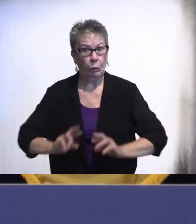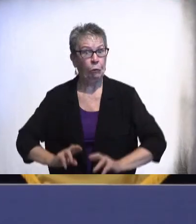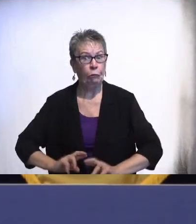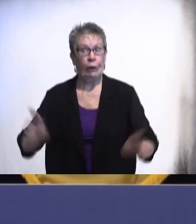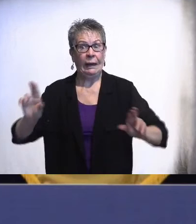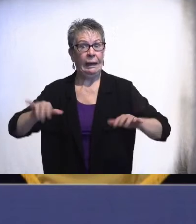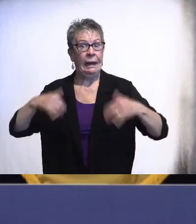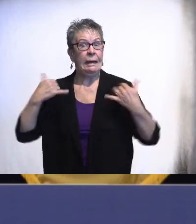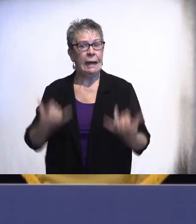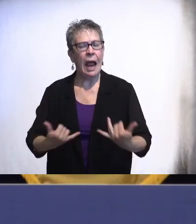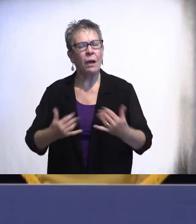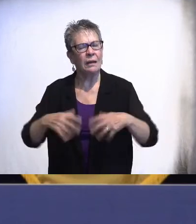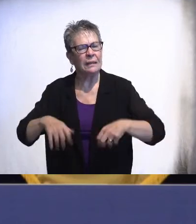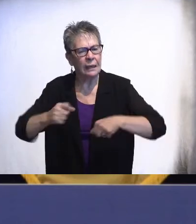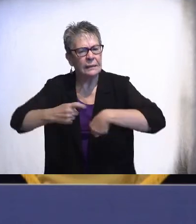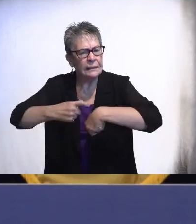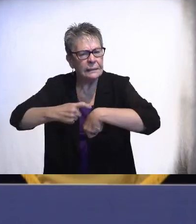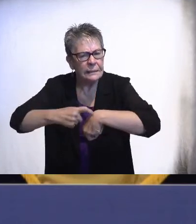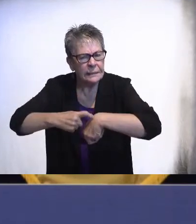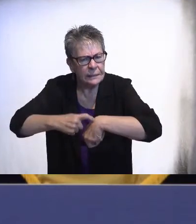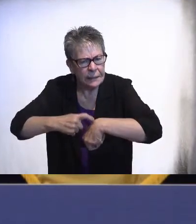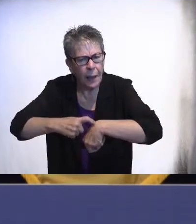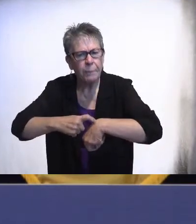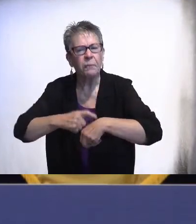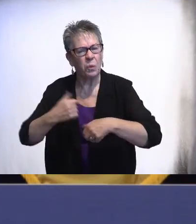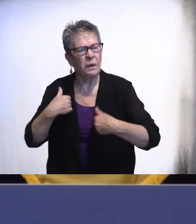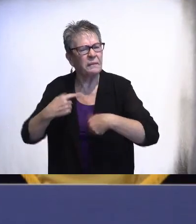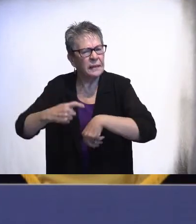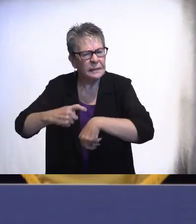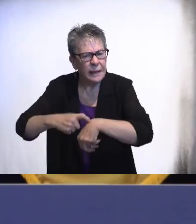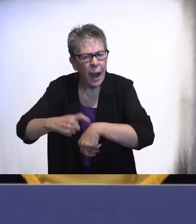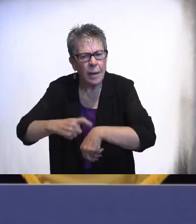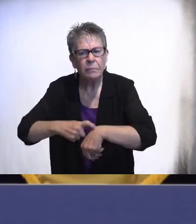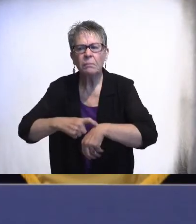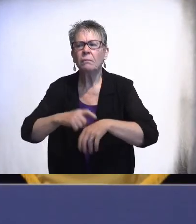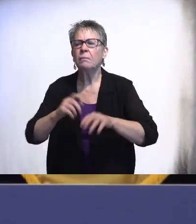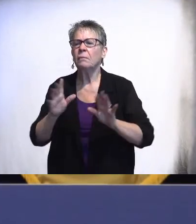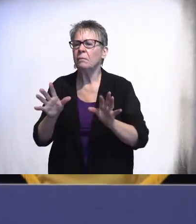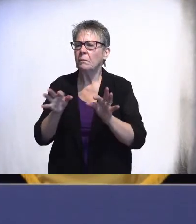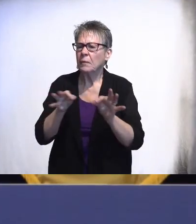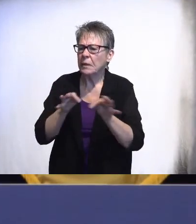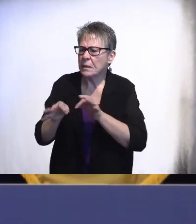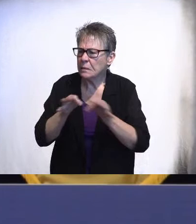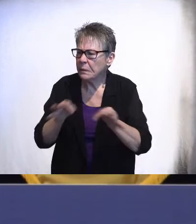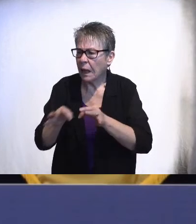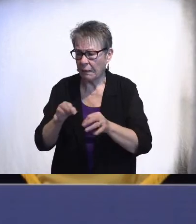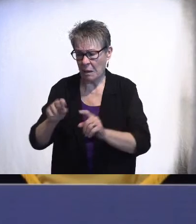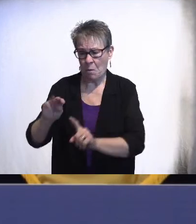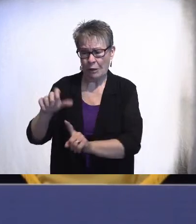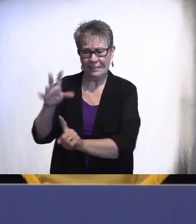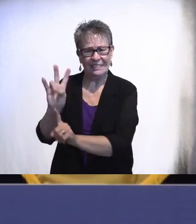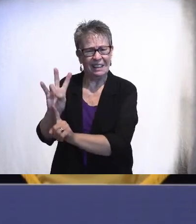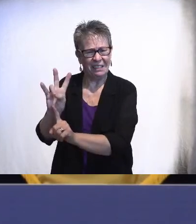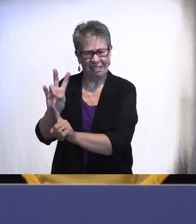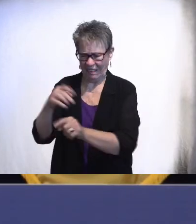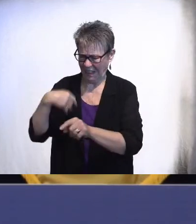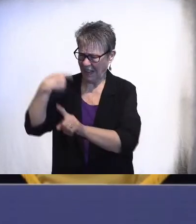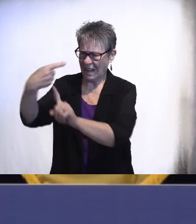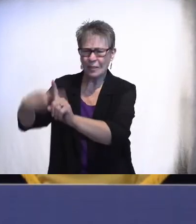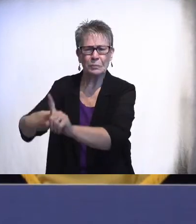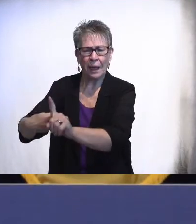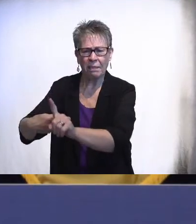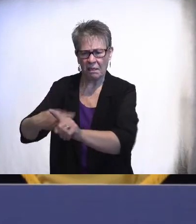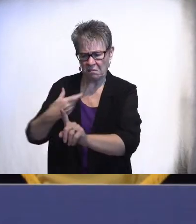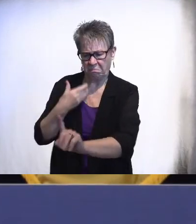war game this now over the next several weeks, right? And that more time on the clock on this is always